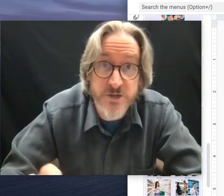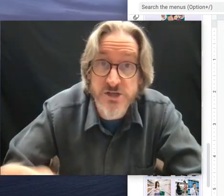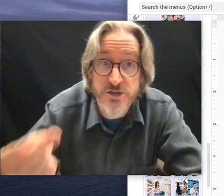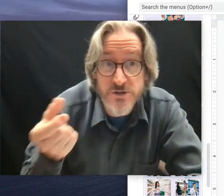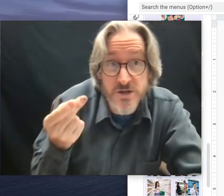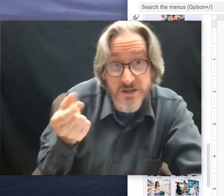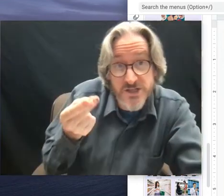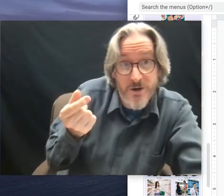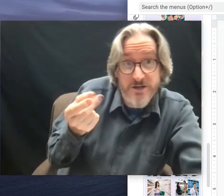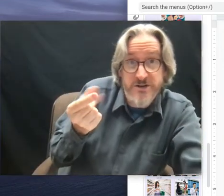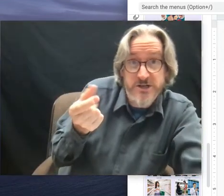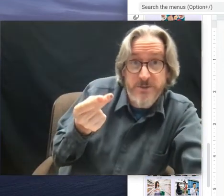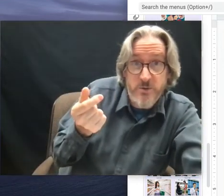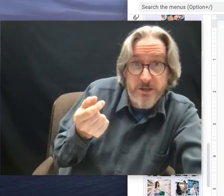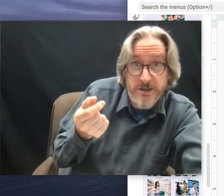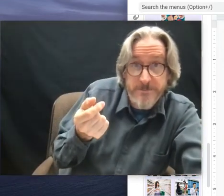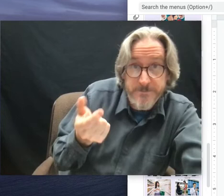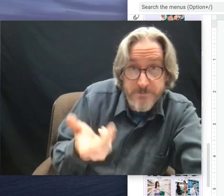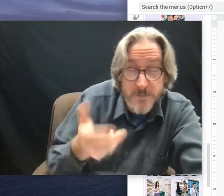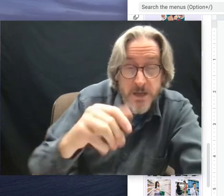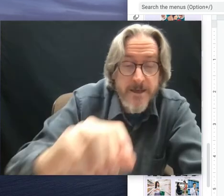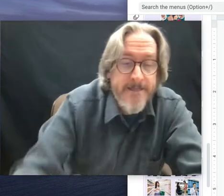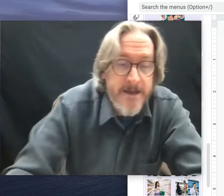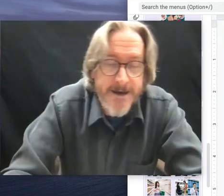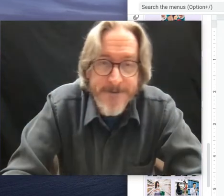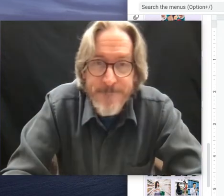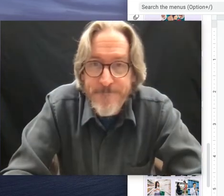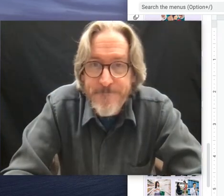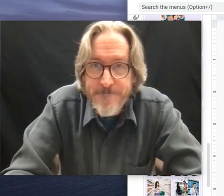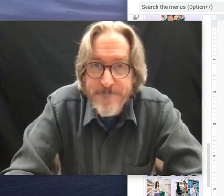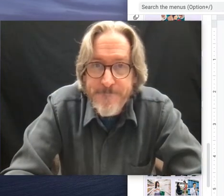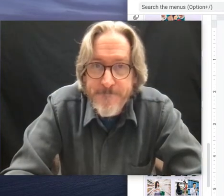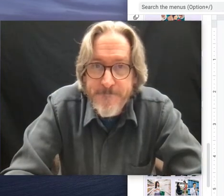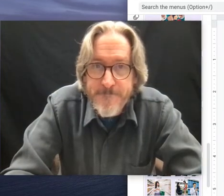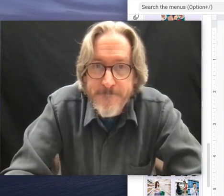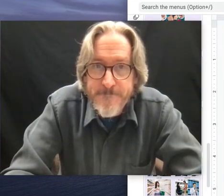things because those are the things you want to fingerspell quickly.